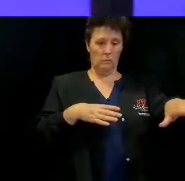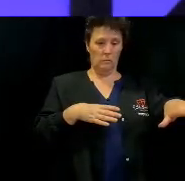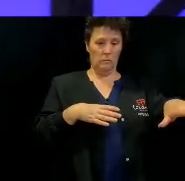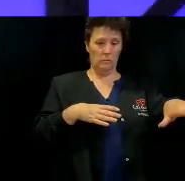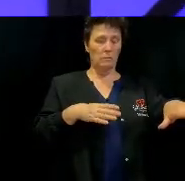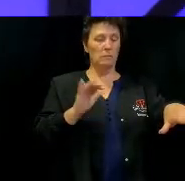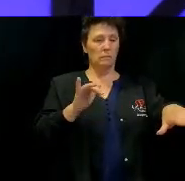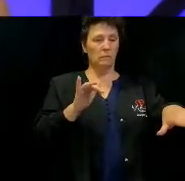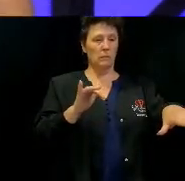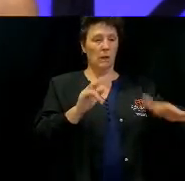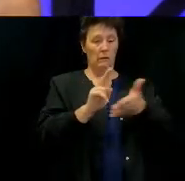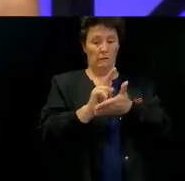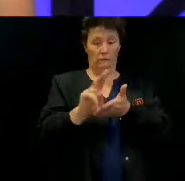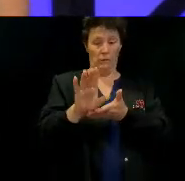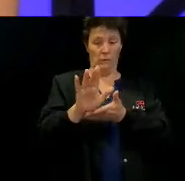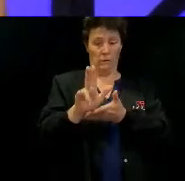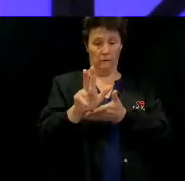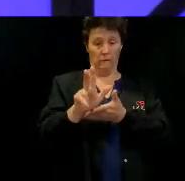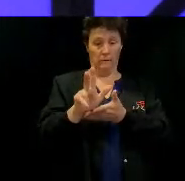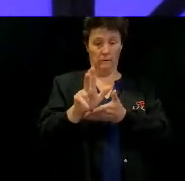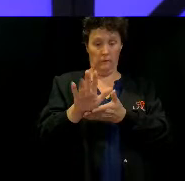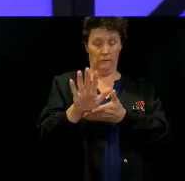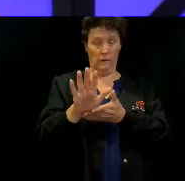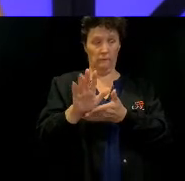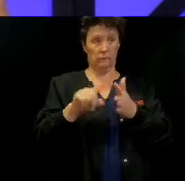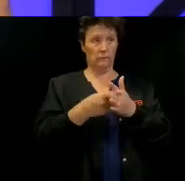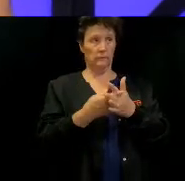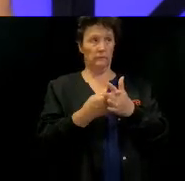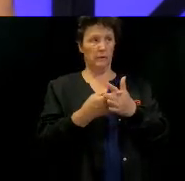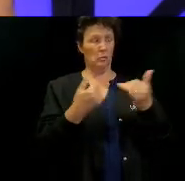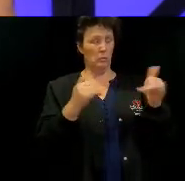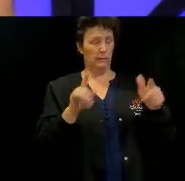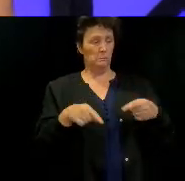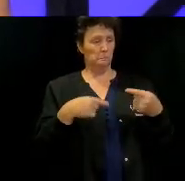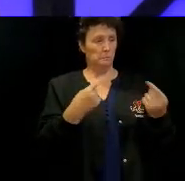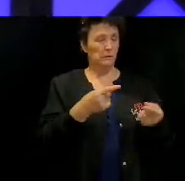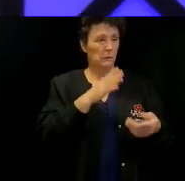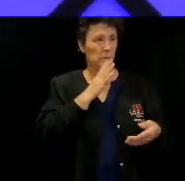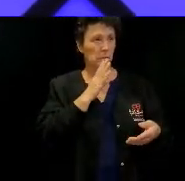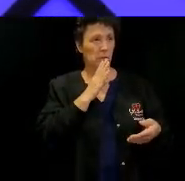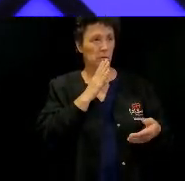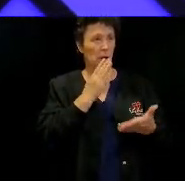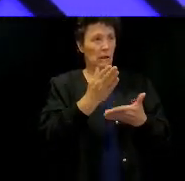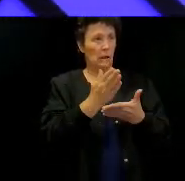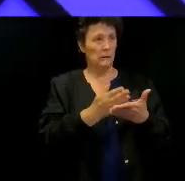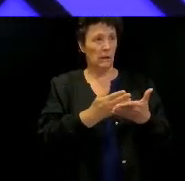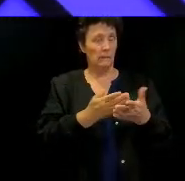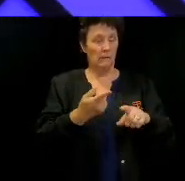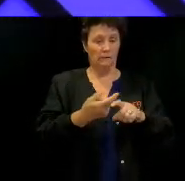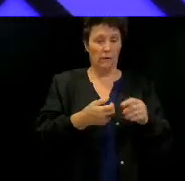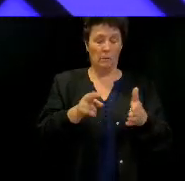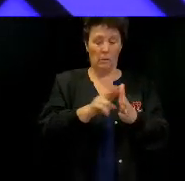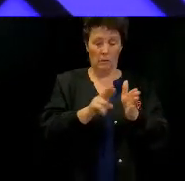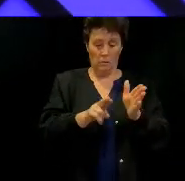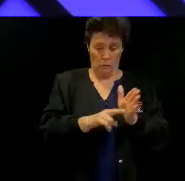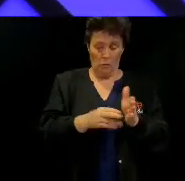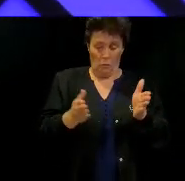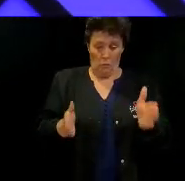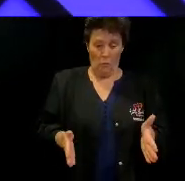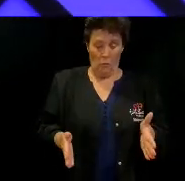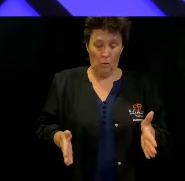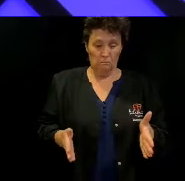in verse 35. While he was still speaking, some came from the ruler of the synagogue's house who said, your daughter is